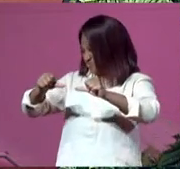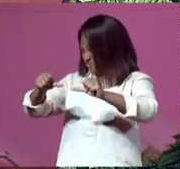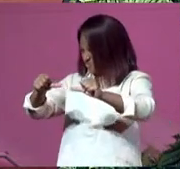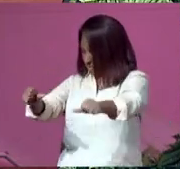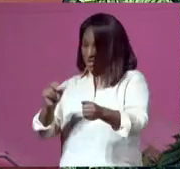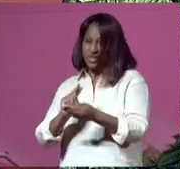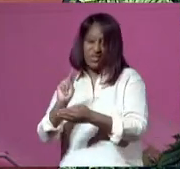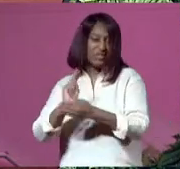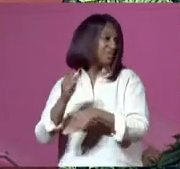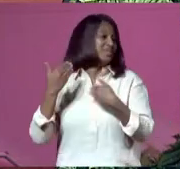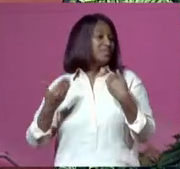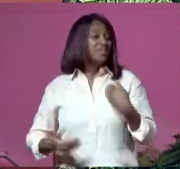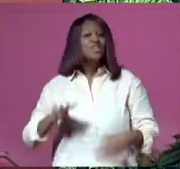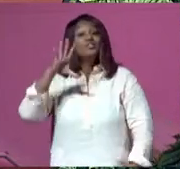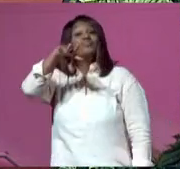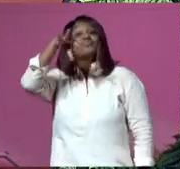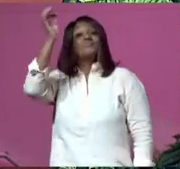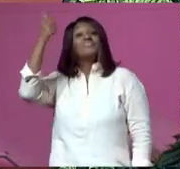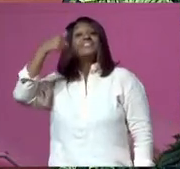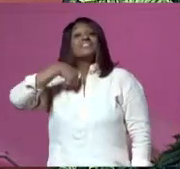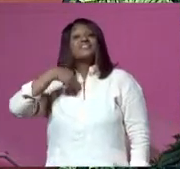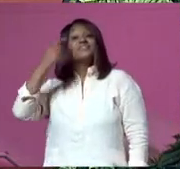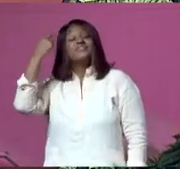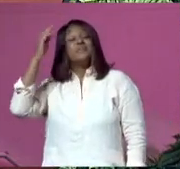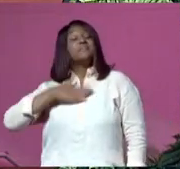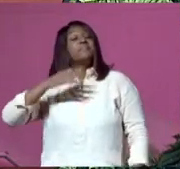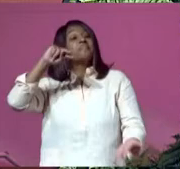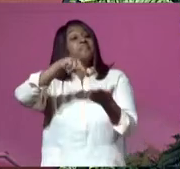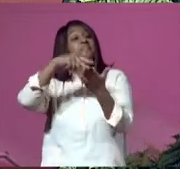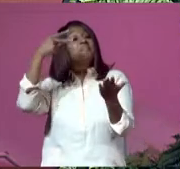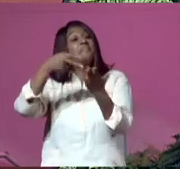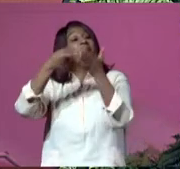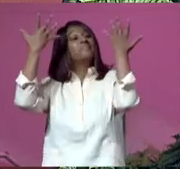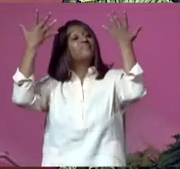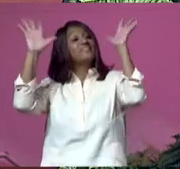mind and you chose me for